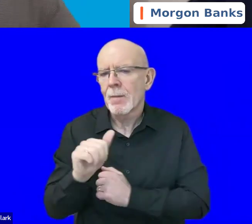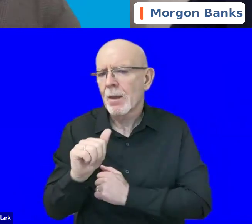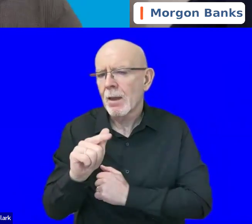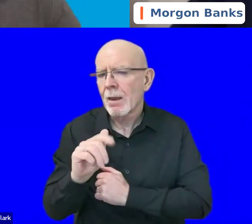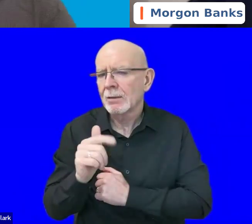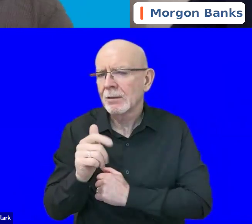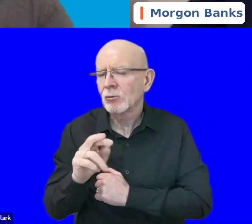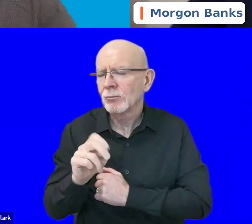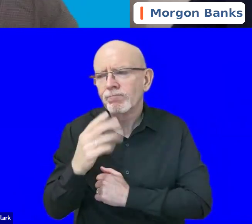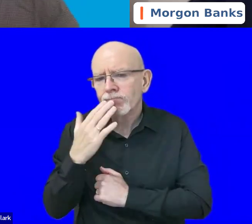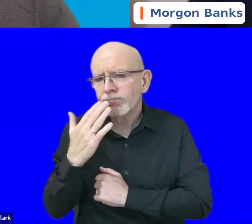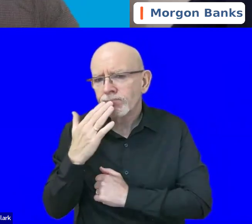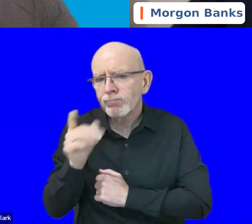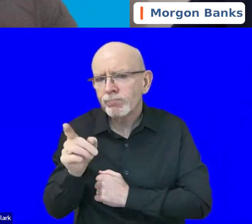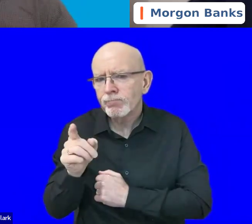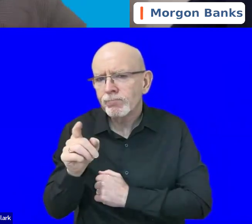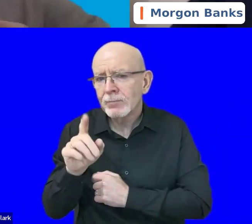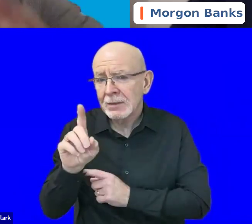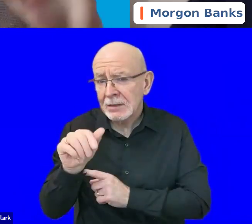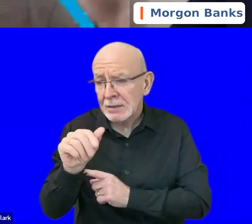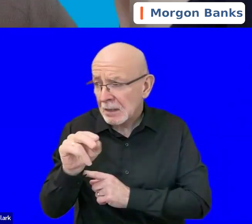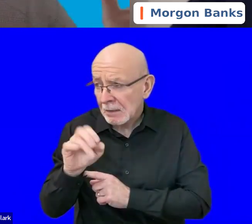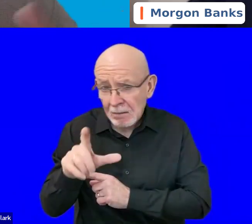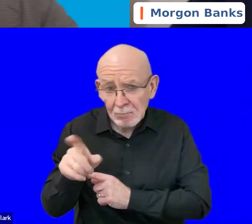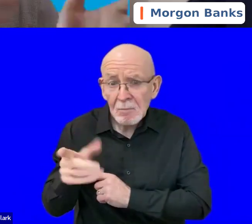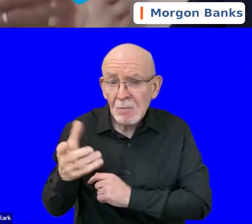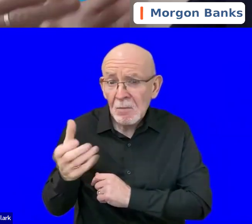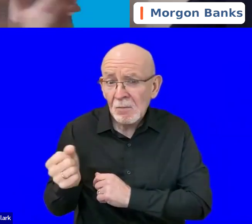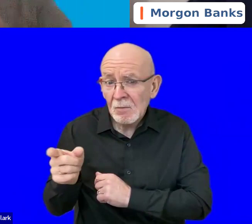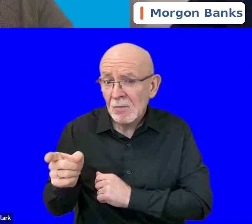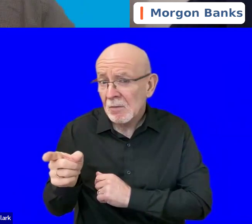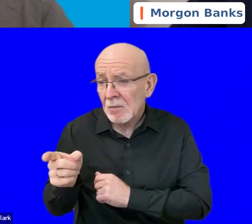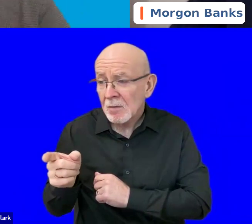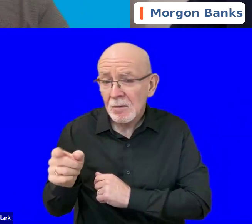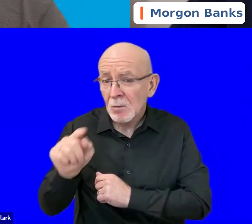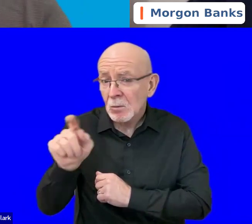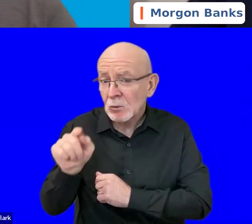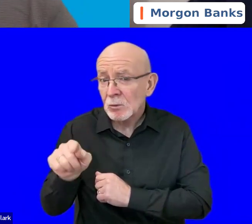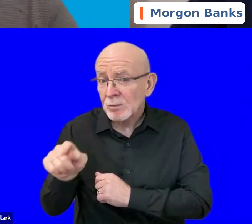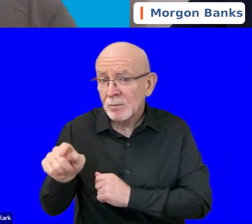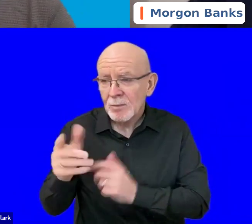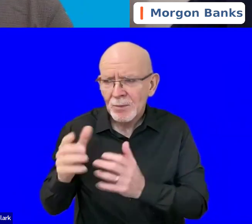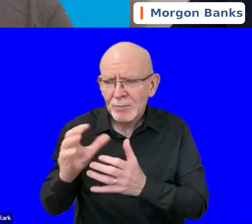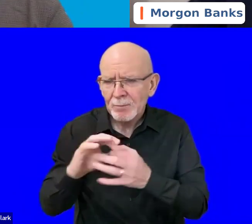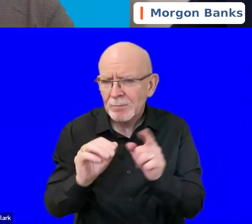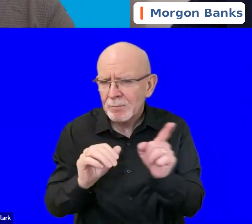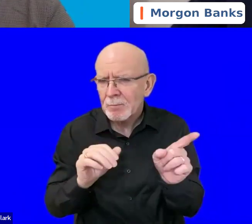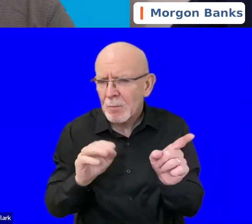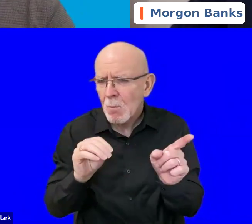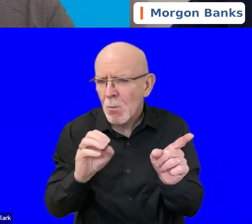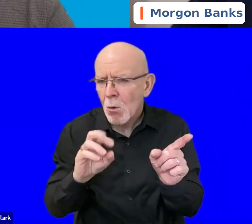be Morgon for you. The studies that you've looked at, which are many different studies, did they